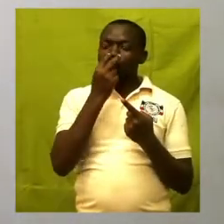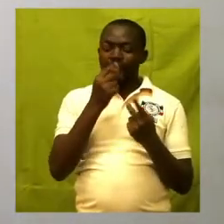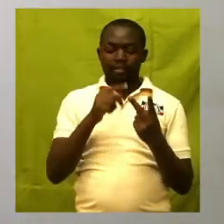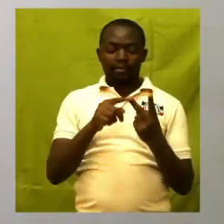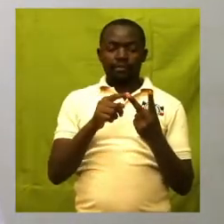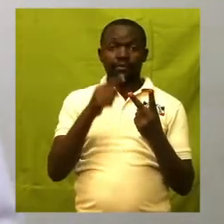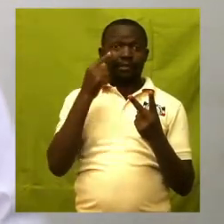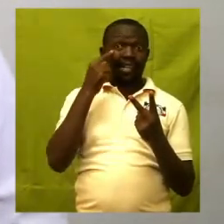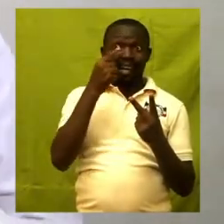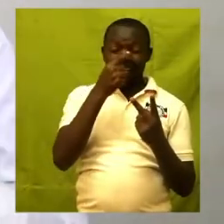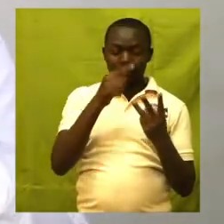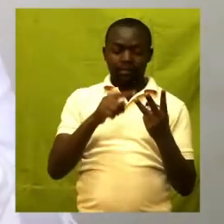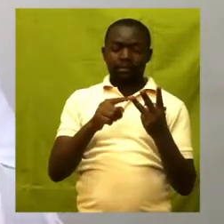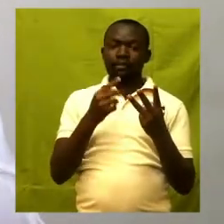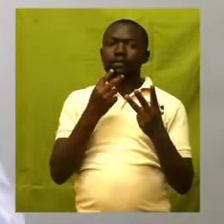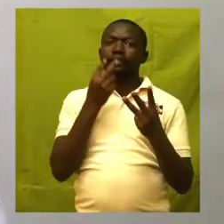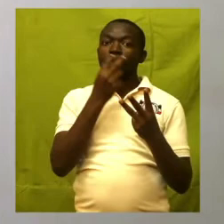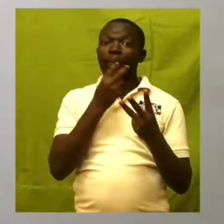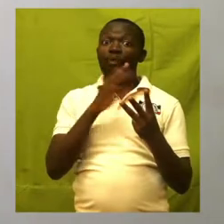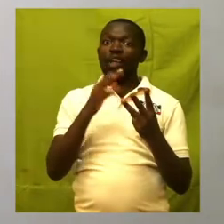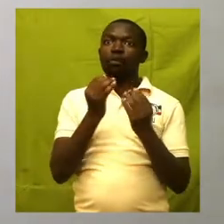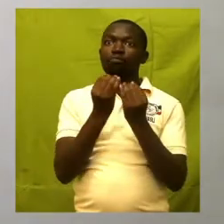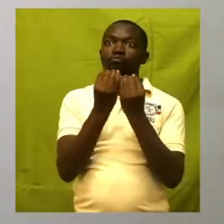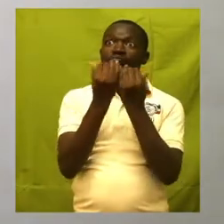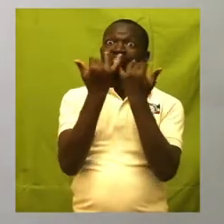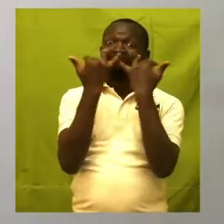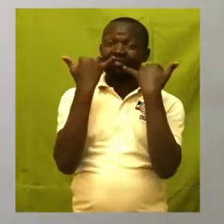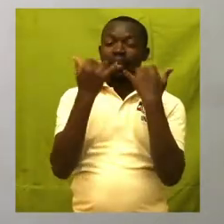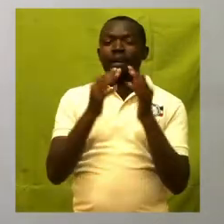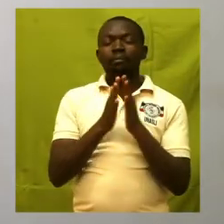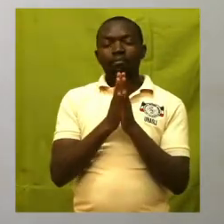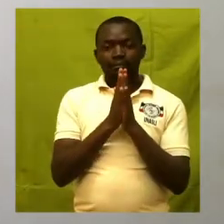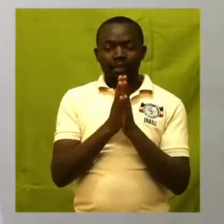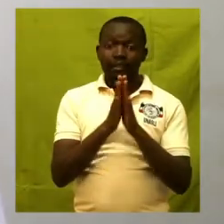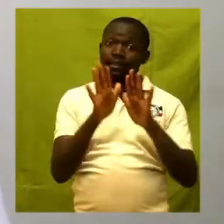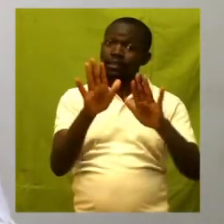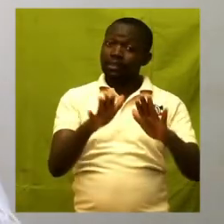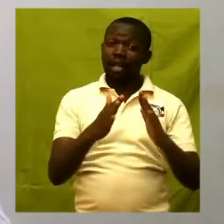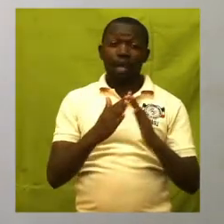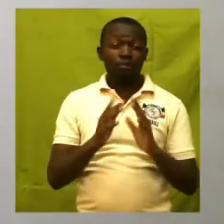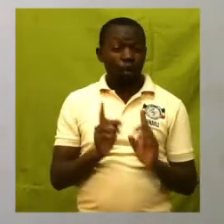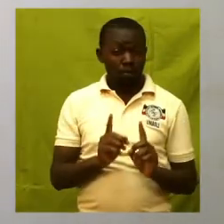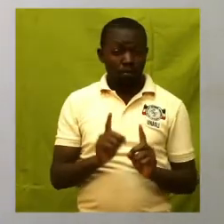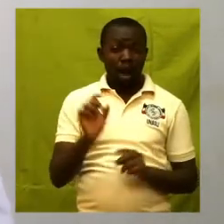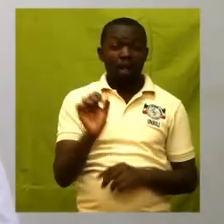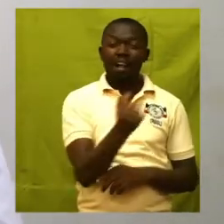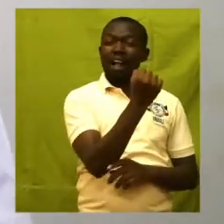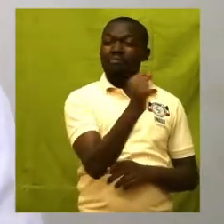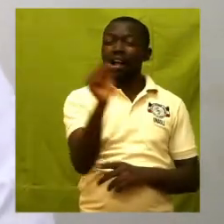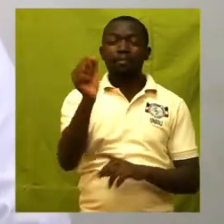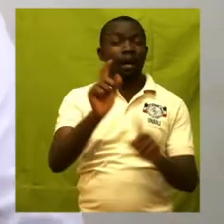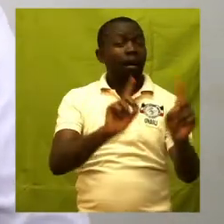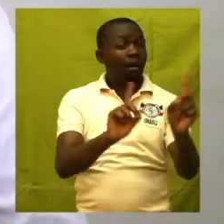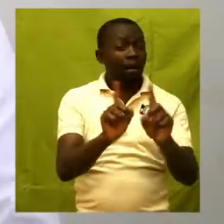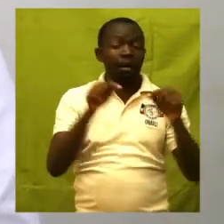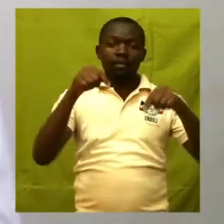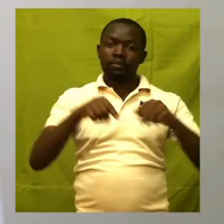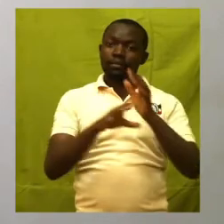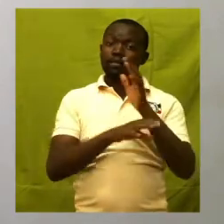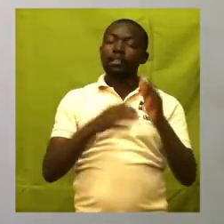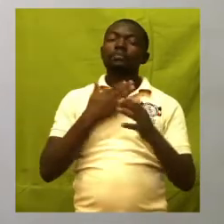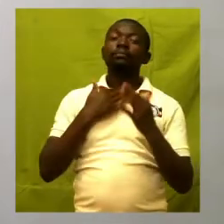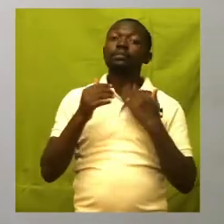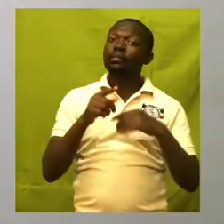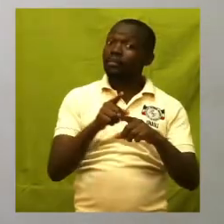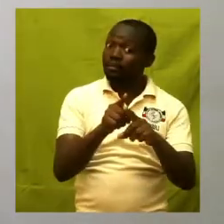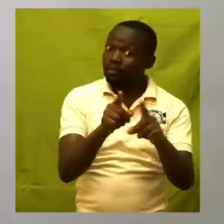catch this disease. And please stay at home. Don't move. This country needs you. And always